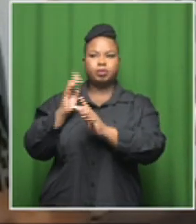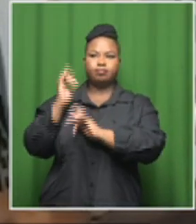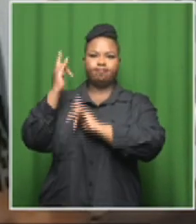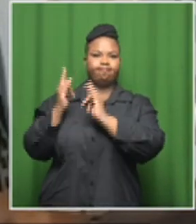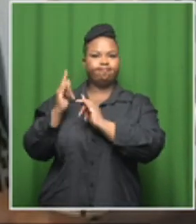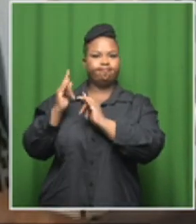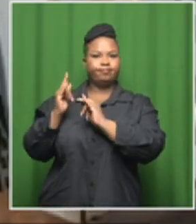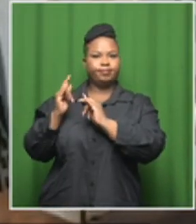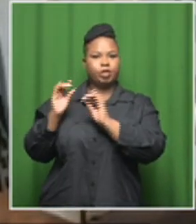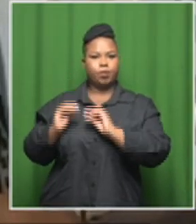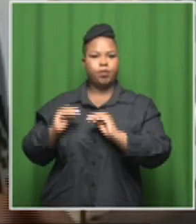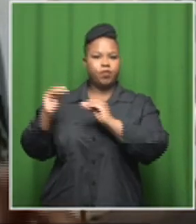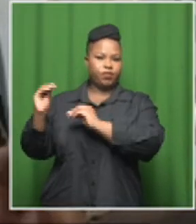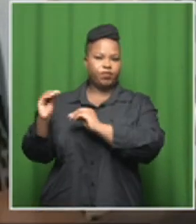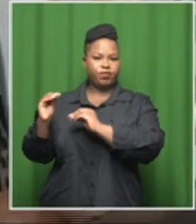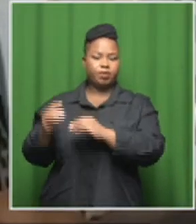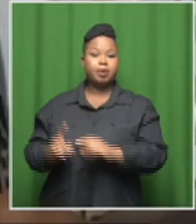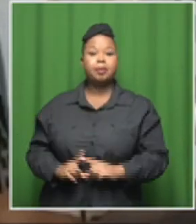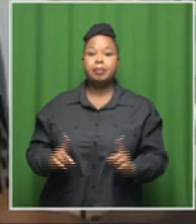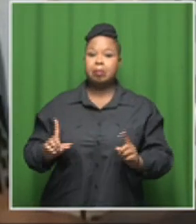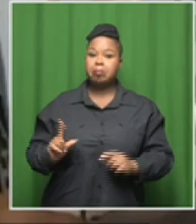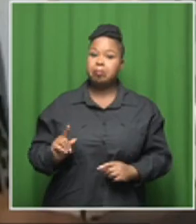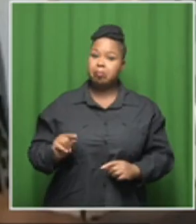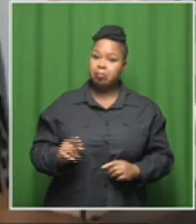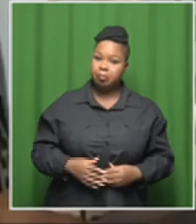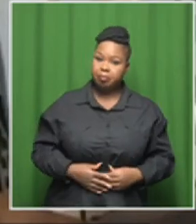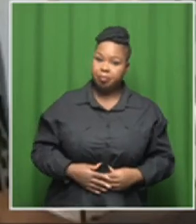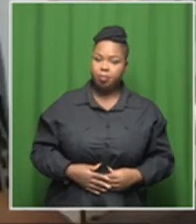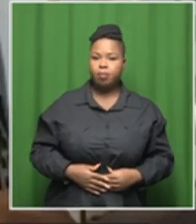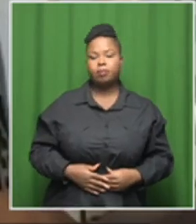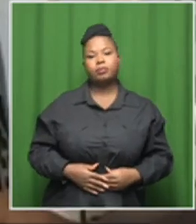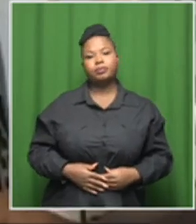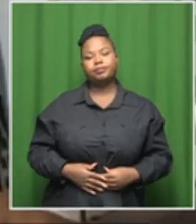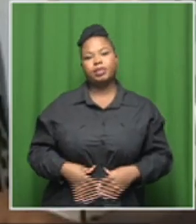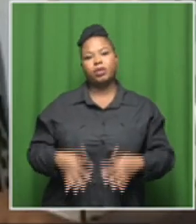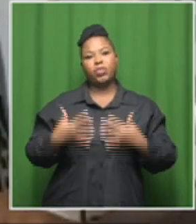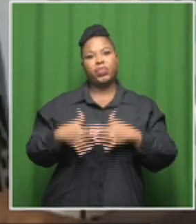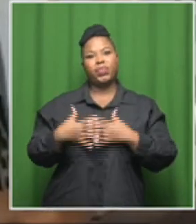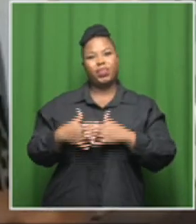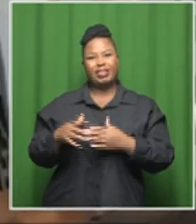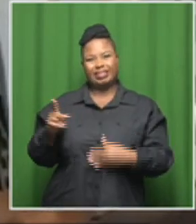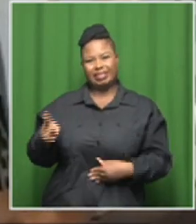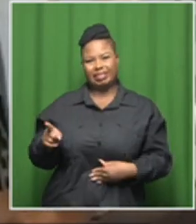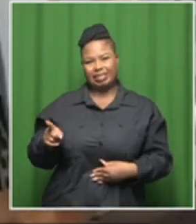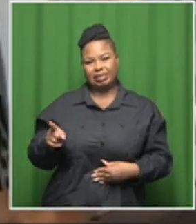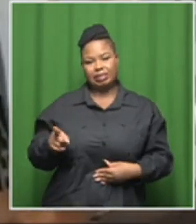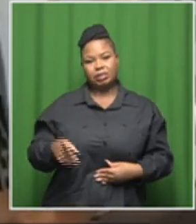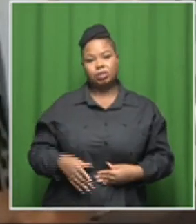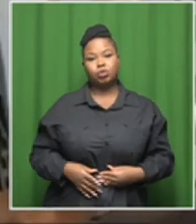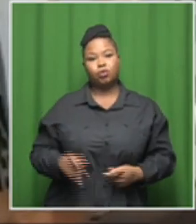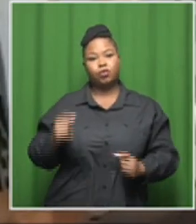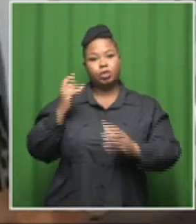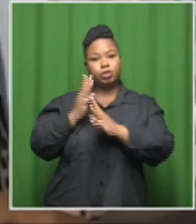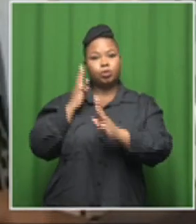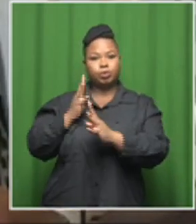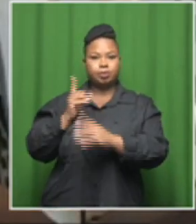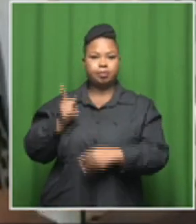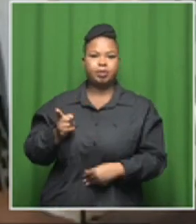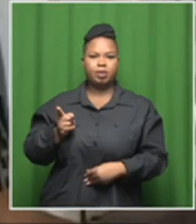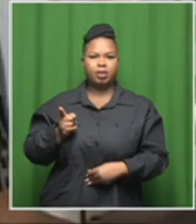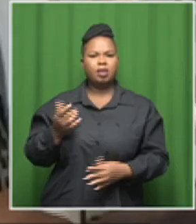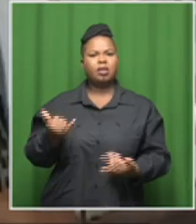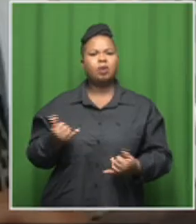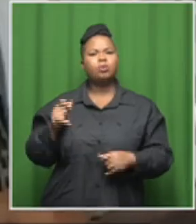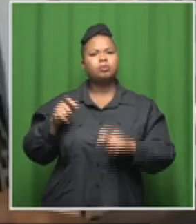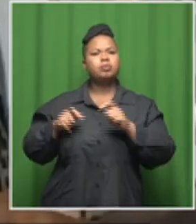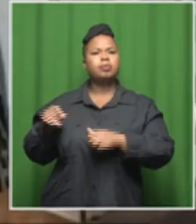all that. But interestingly, the chaos and the vibrance of the township draws those